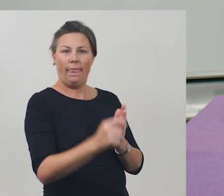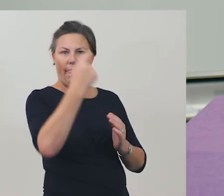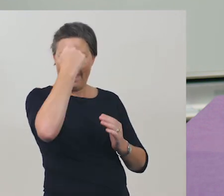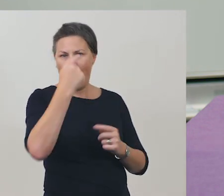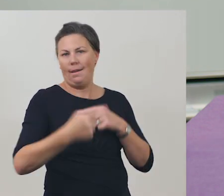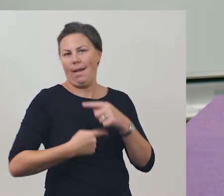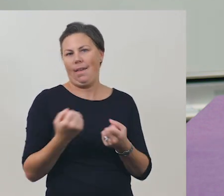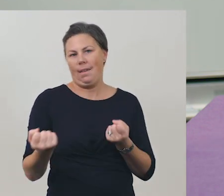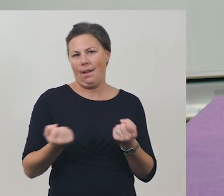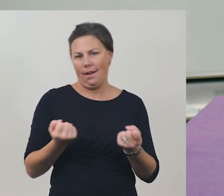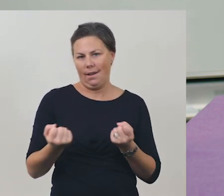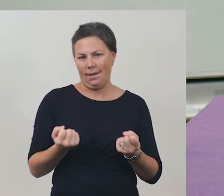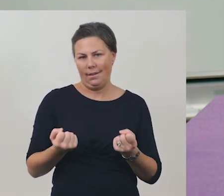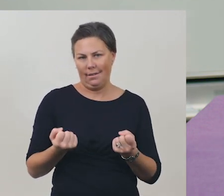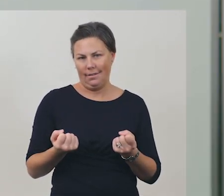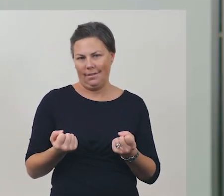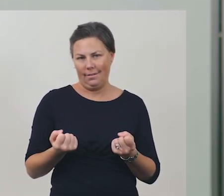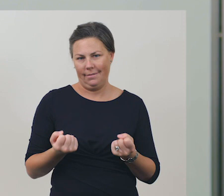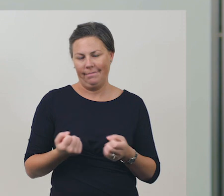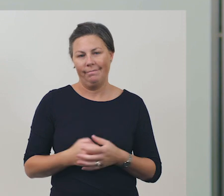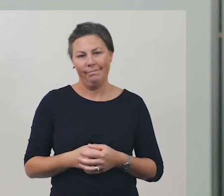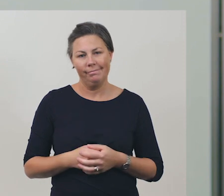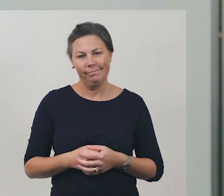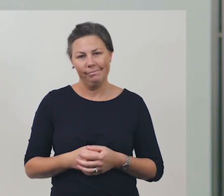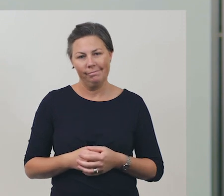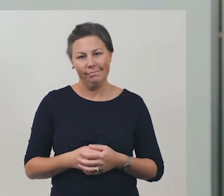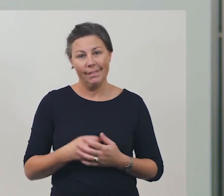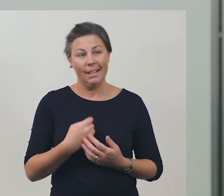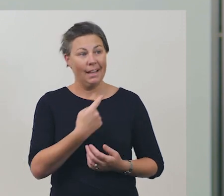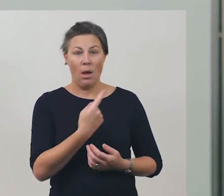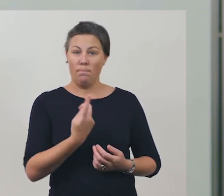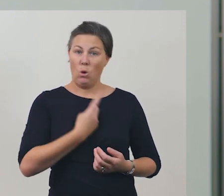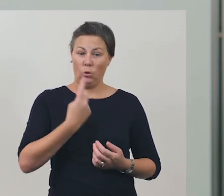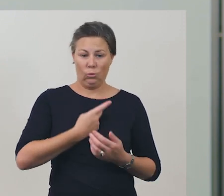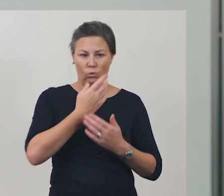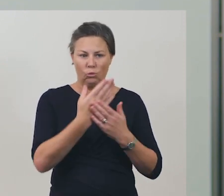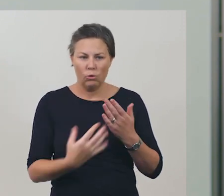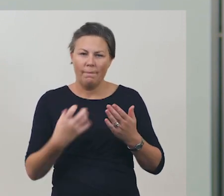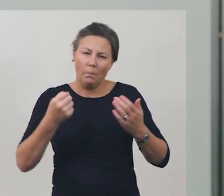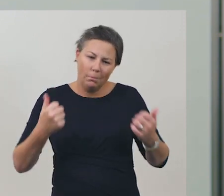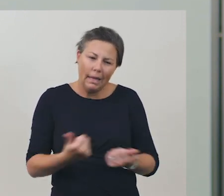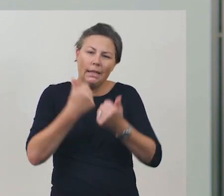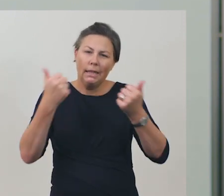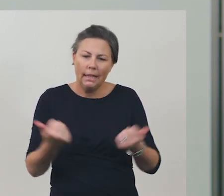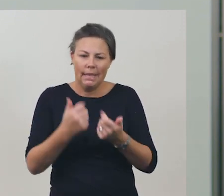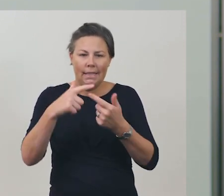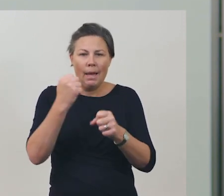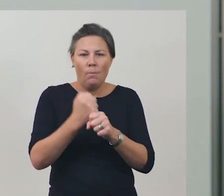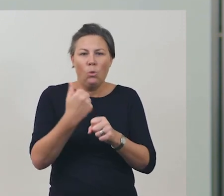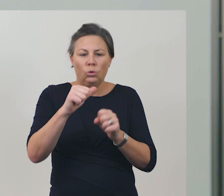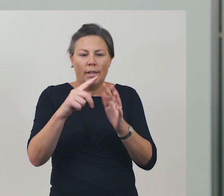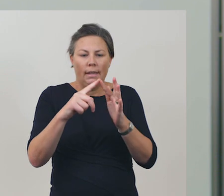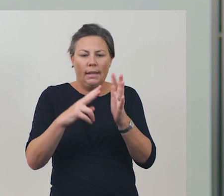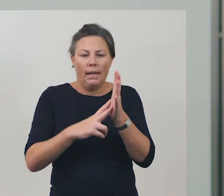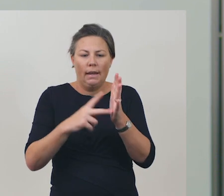of the adjective impressive. We can see that this personal recount includes lots of examples of evaluative language,